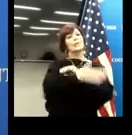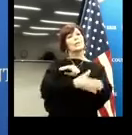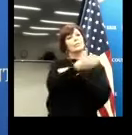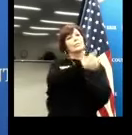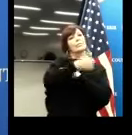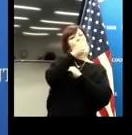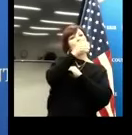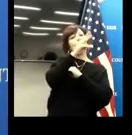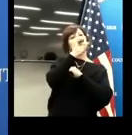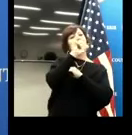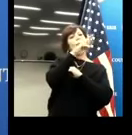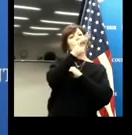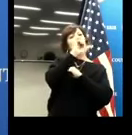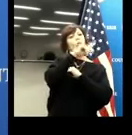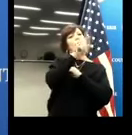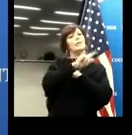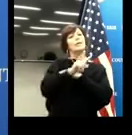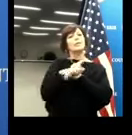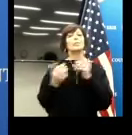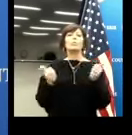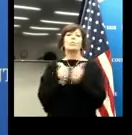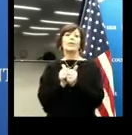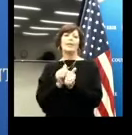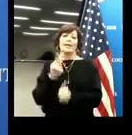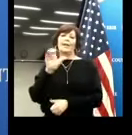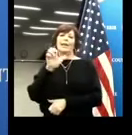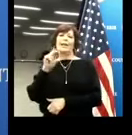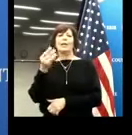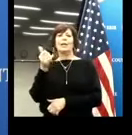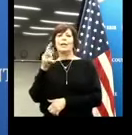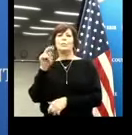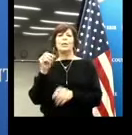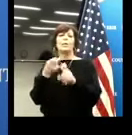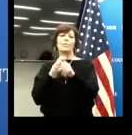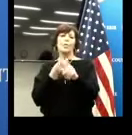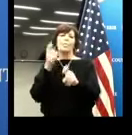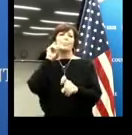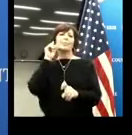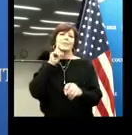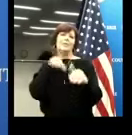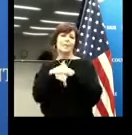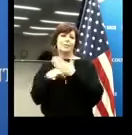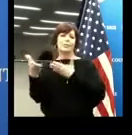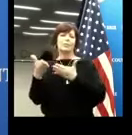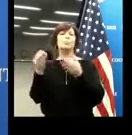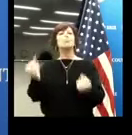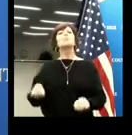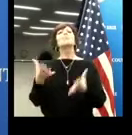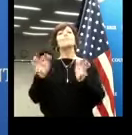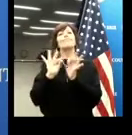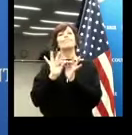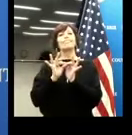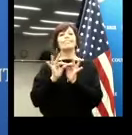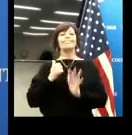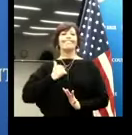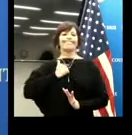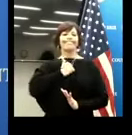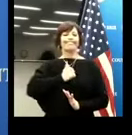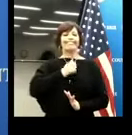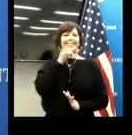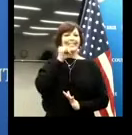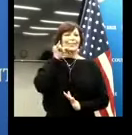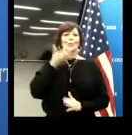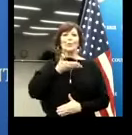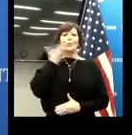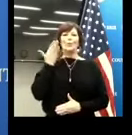by Karen Gambino from Deaf Access Services today. We'll be providing the American Sign Language. Apologize for not having an interpreter